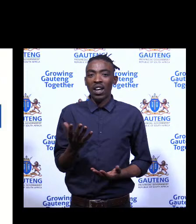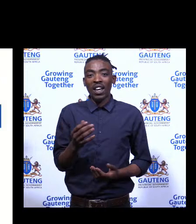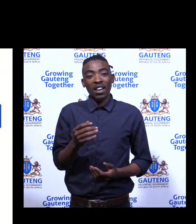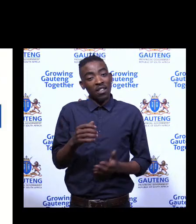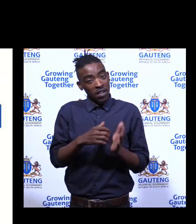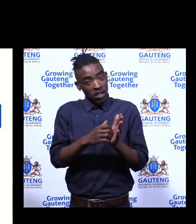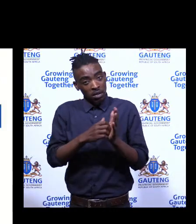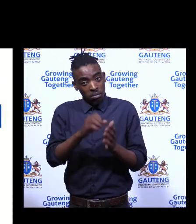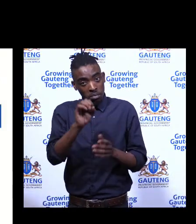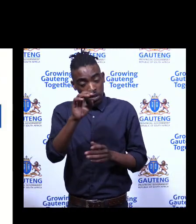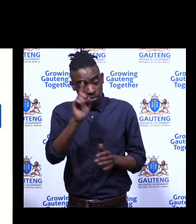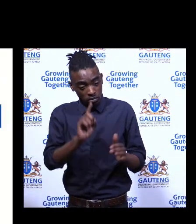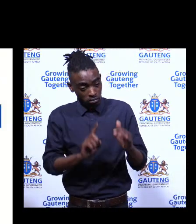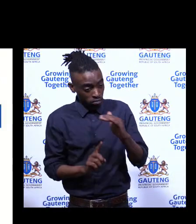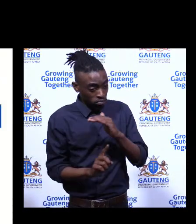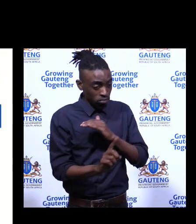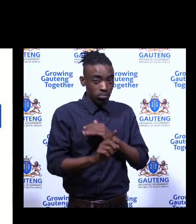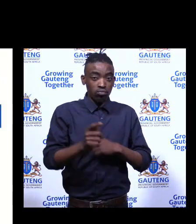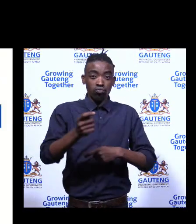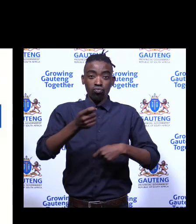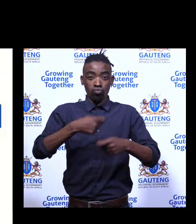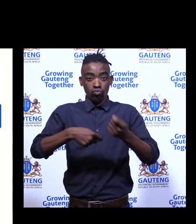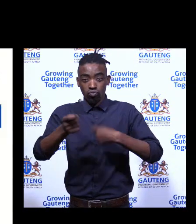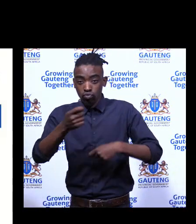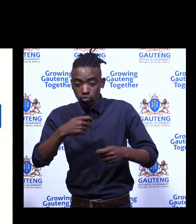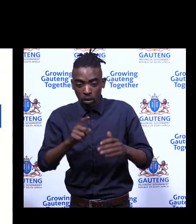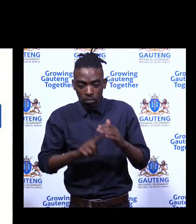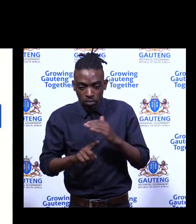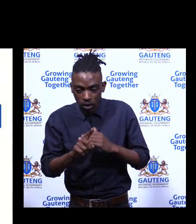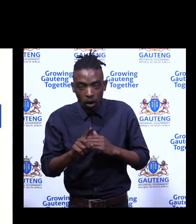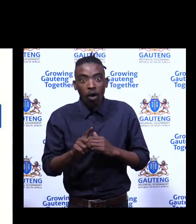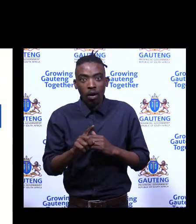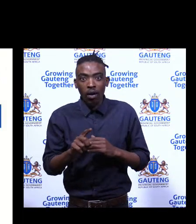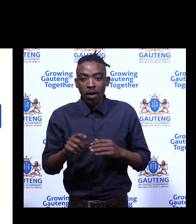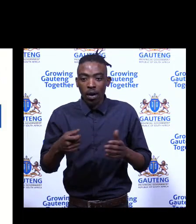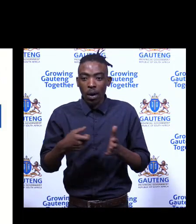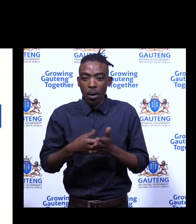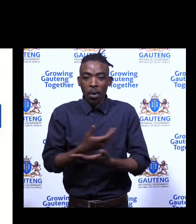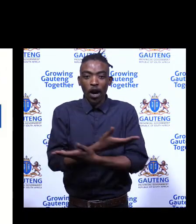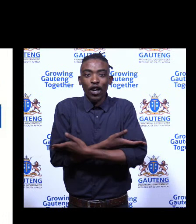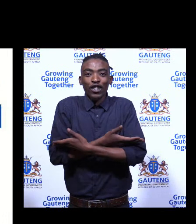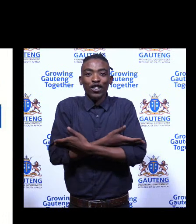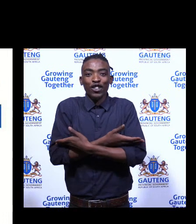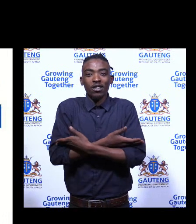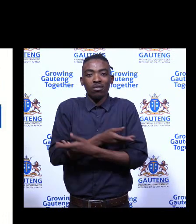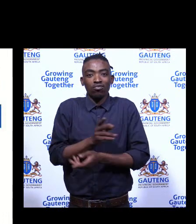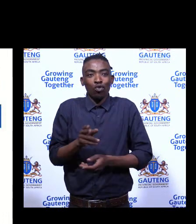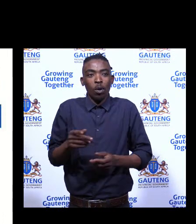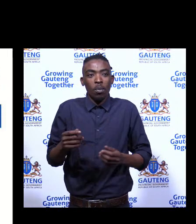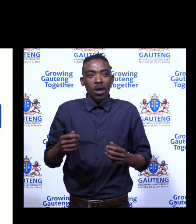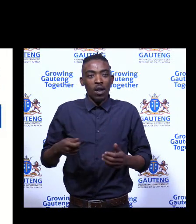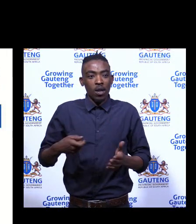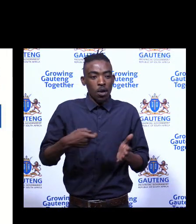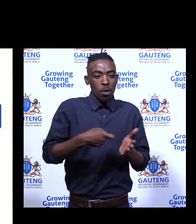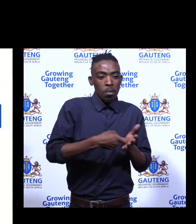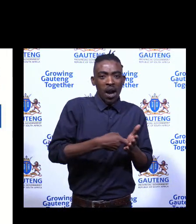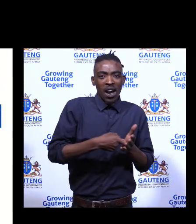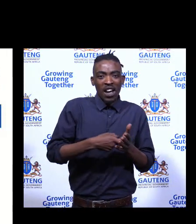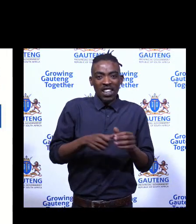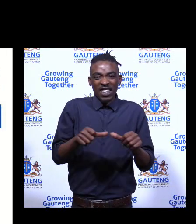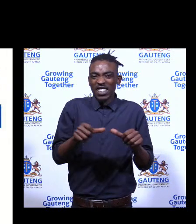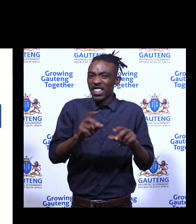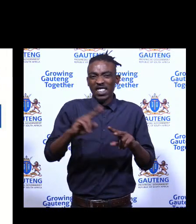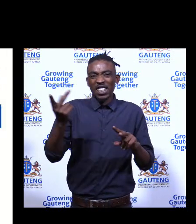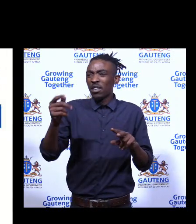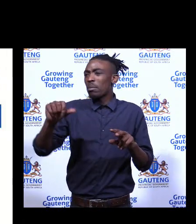buy a shirt, in this one shop, I can buy it for this size, and in another shop, I can buy it for another